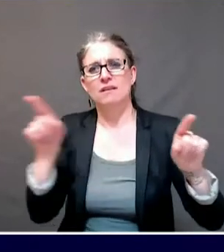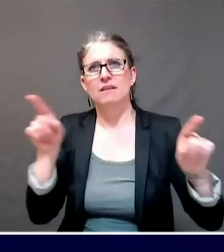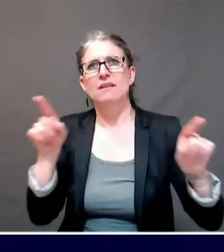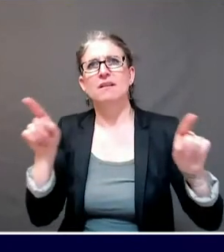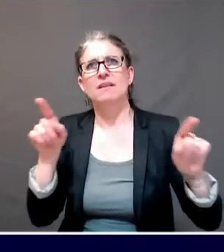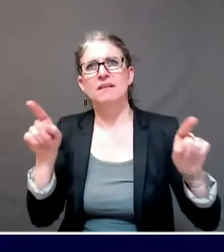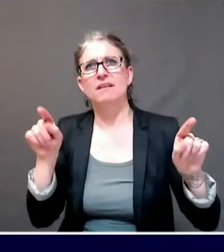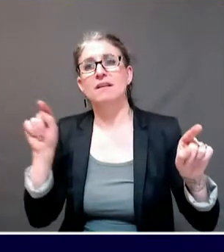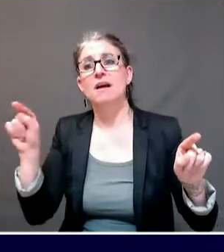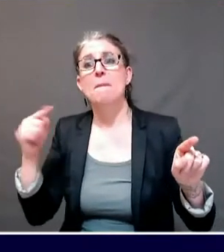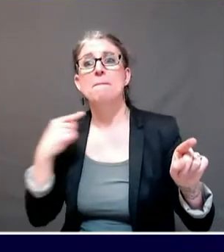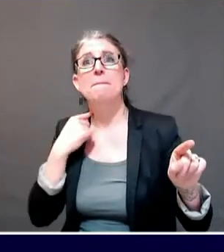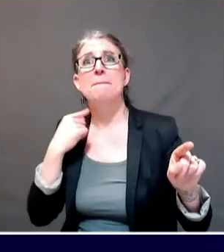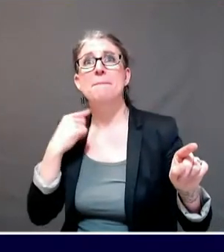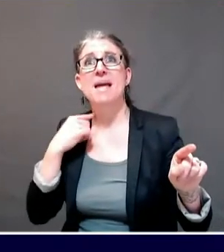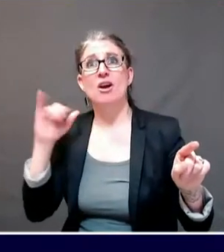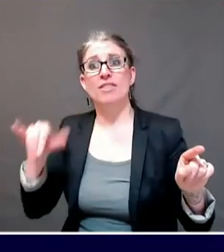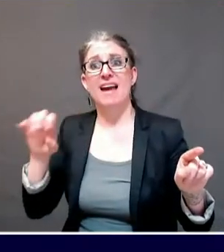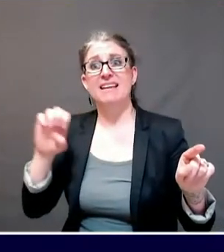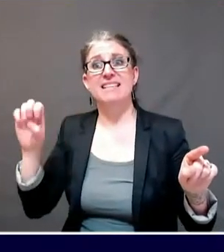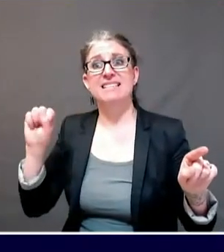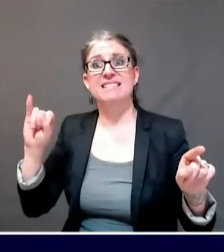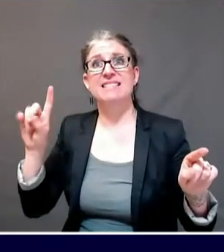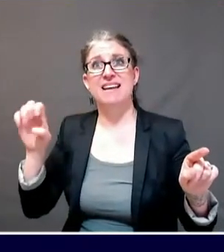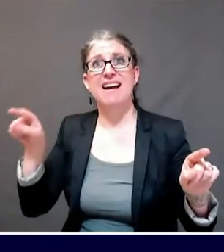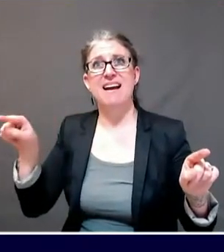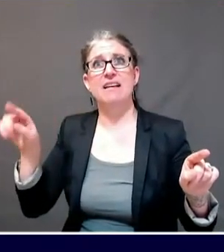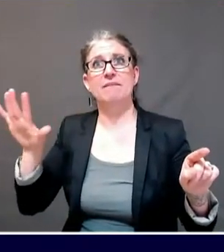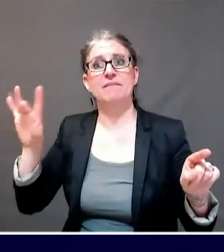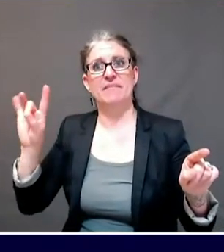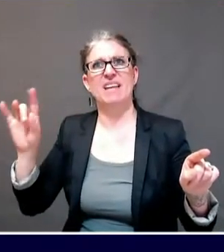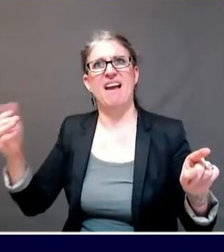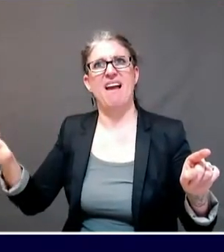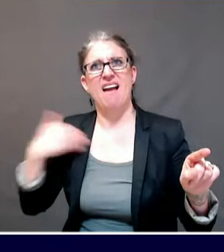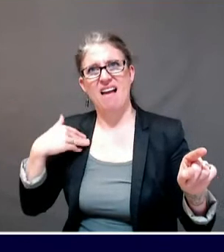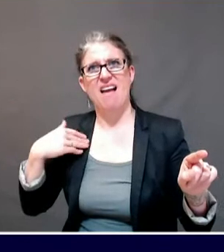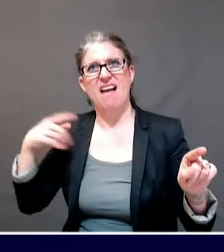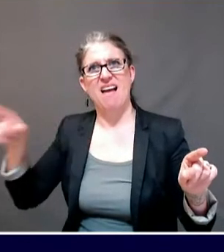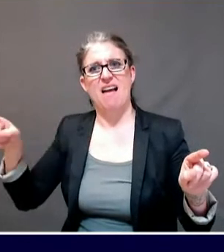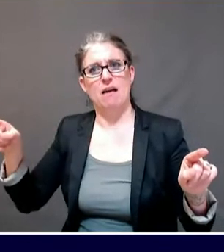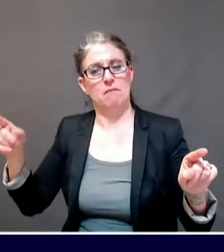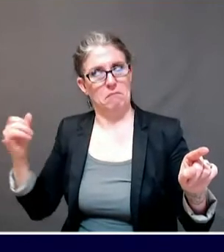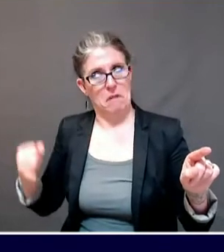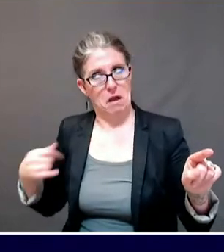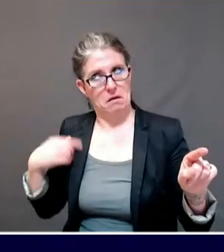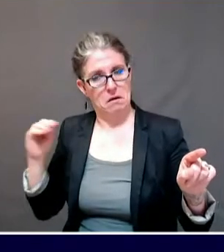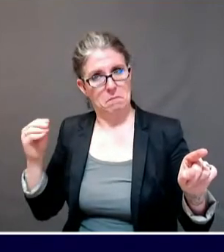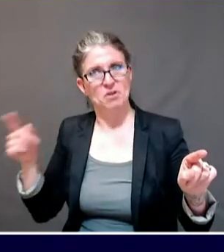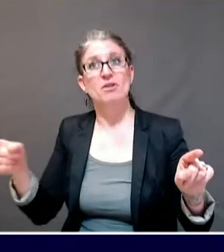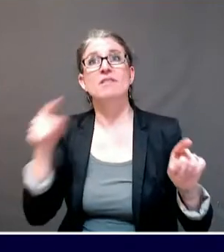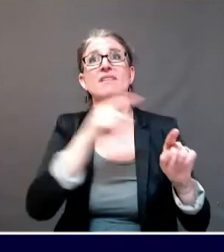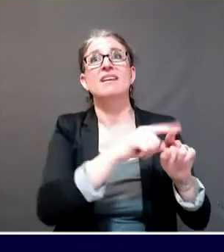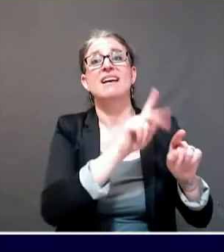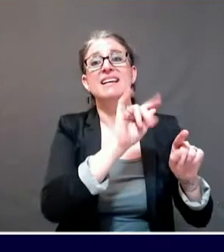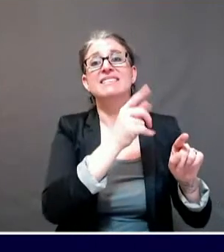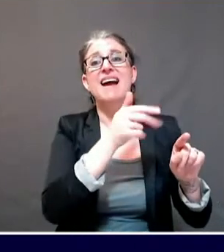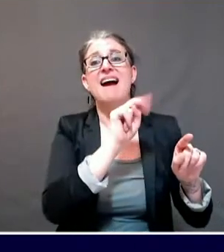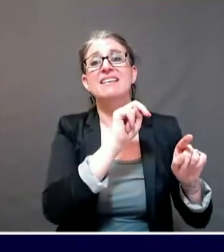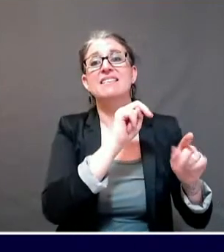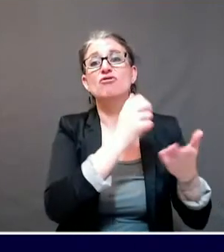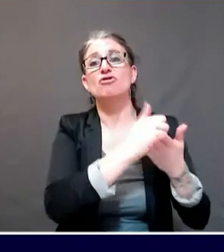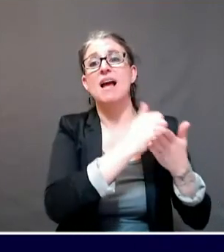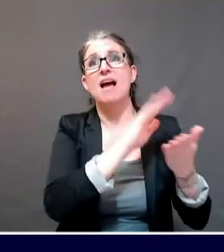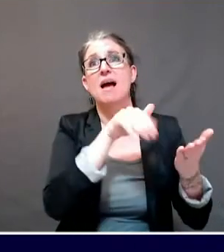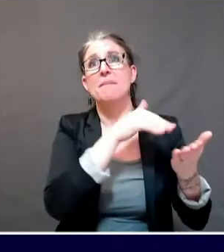those numbers are the latest numbers. Similarly, with respect to Katahdin Healthcare, the latest number that I have